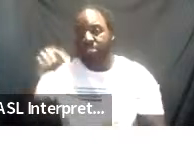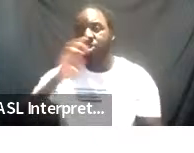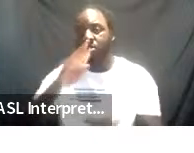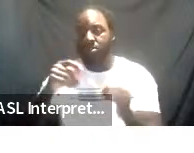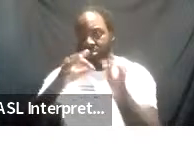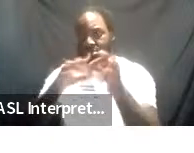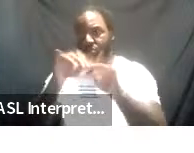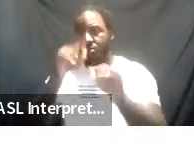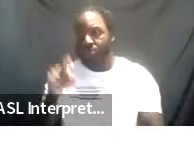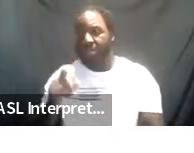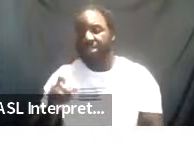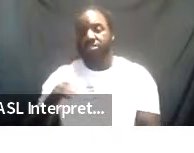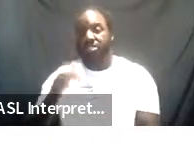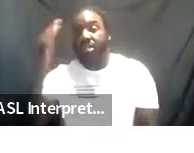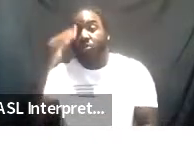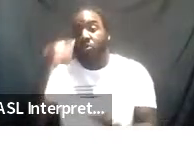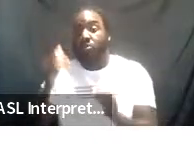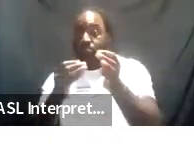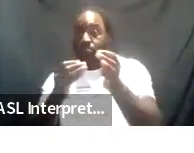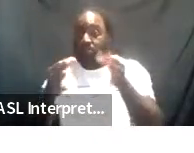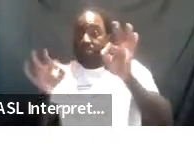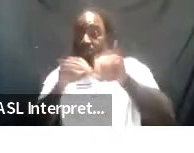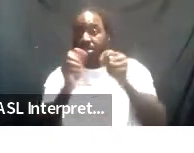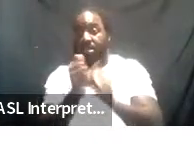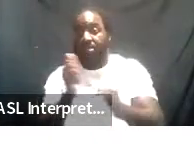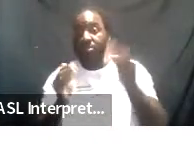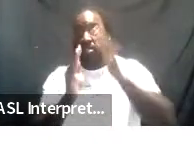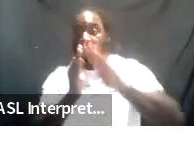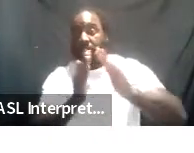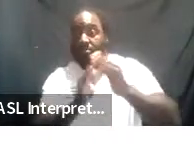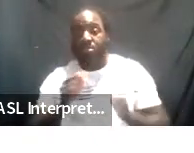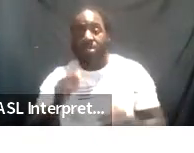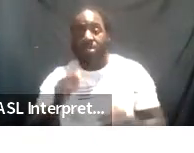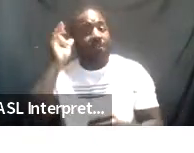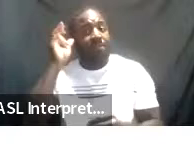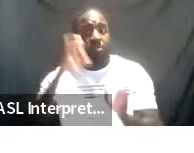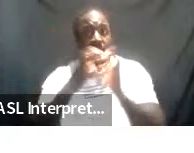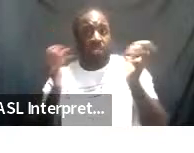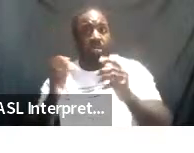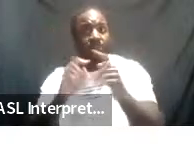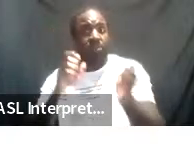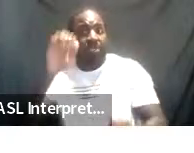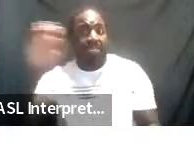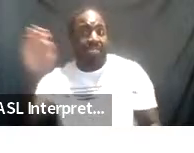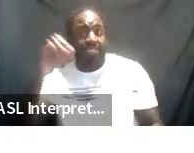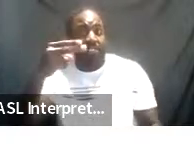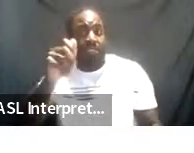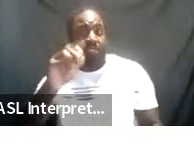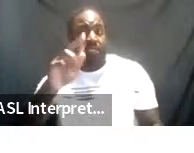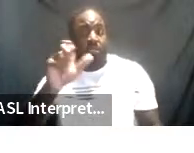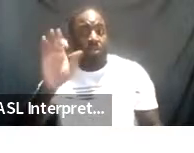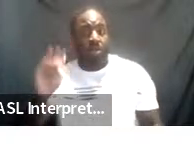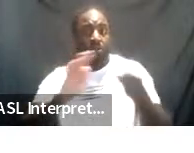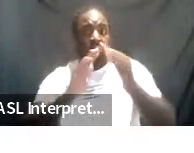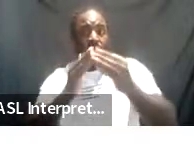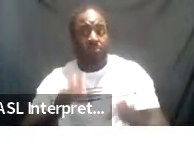know are important in every community, and I have heard quite a bit from East Harlem community about this.